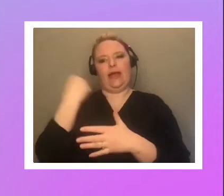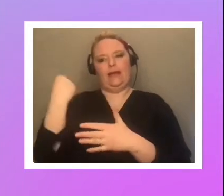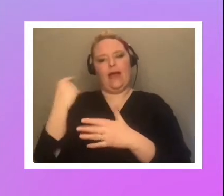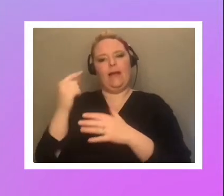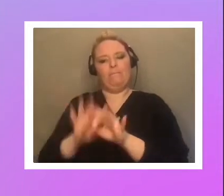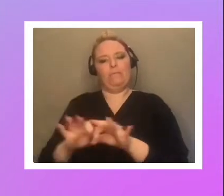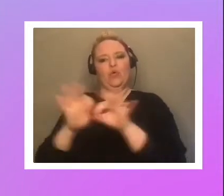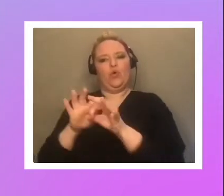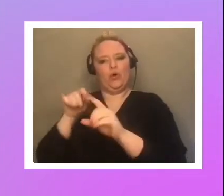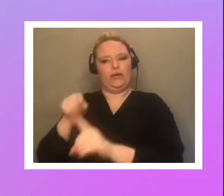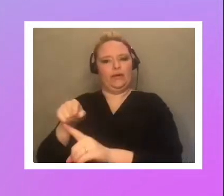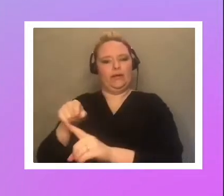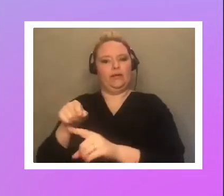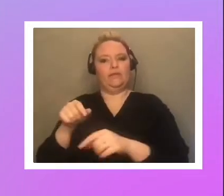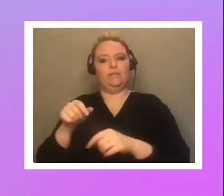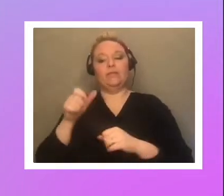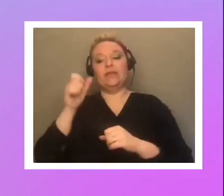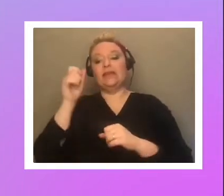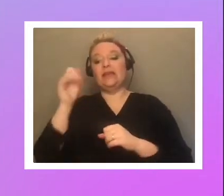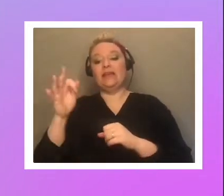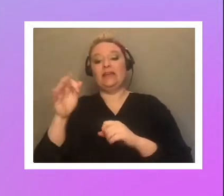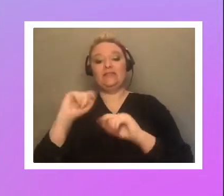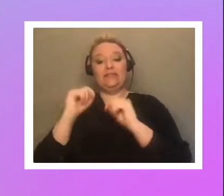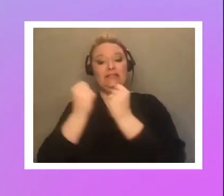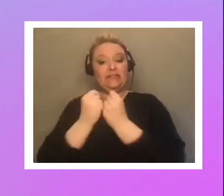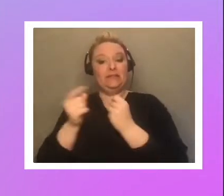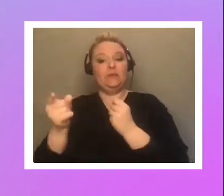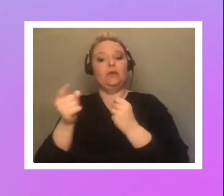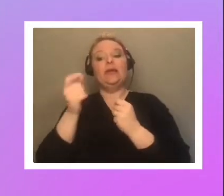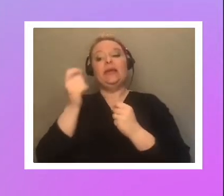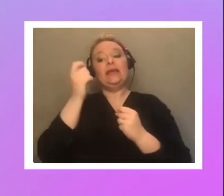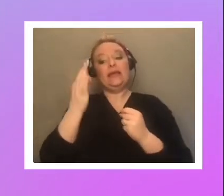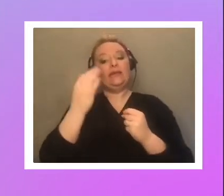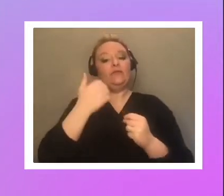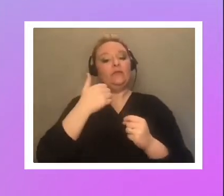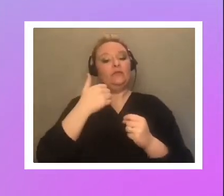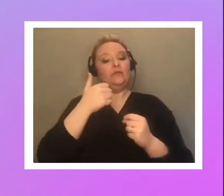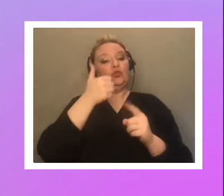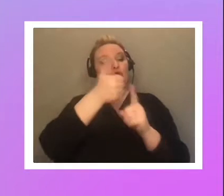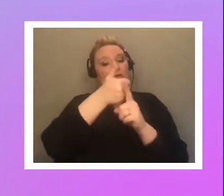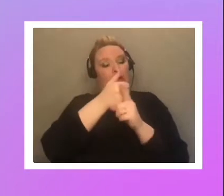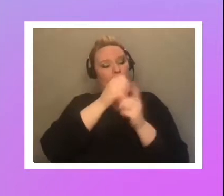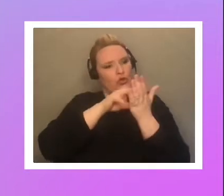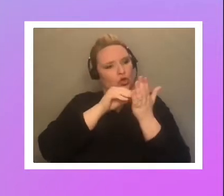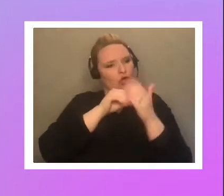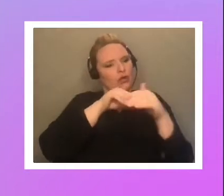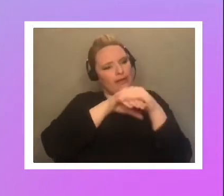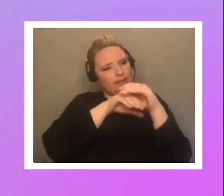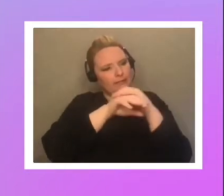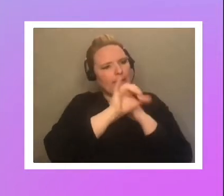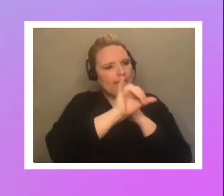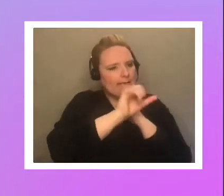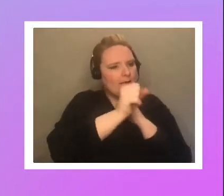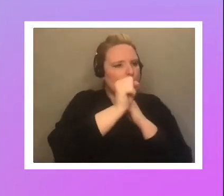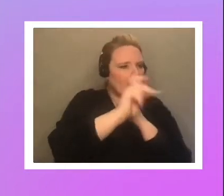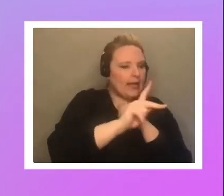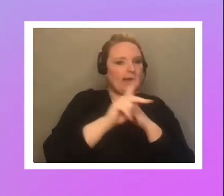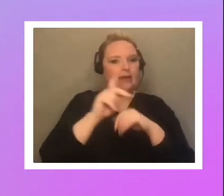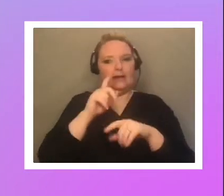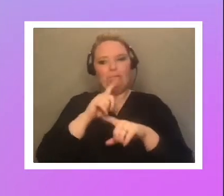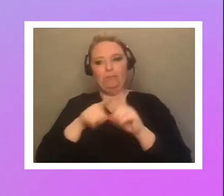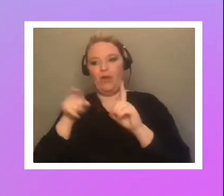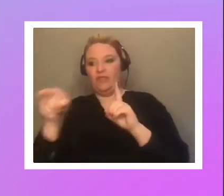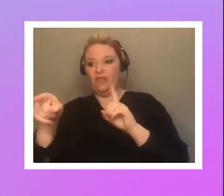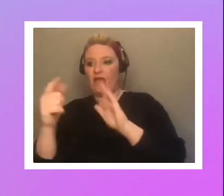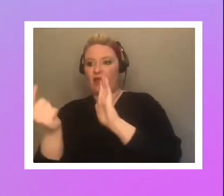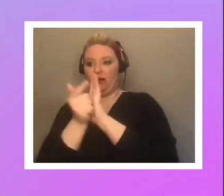and if they don't allow you, if you're just learning about accessibility, if they don't allow you